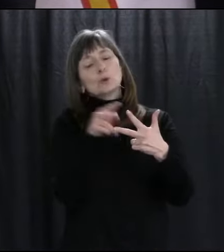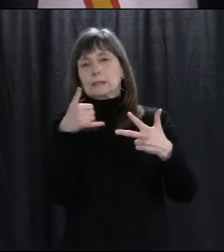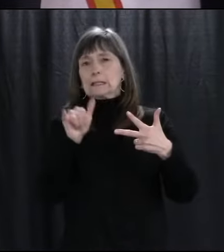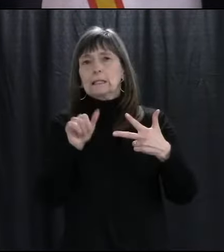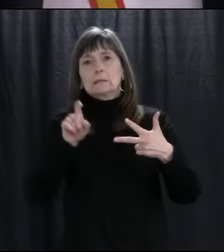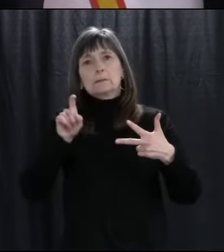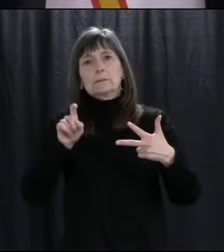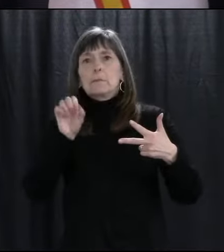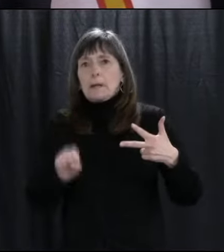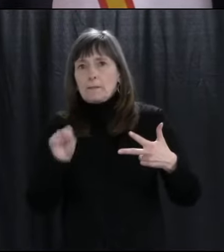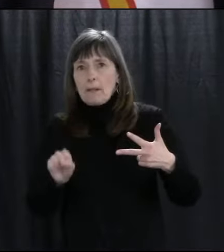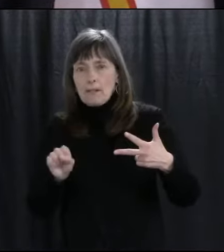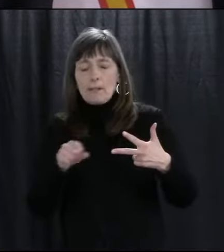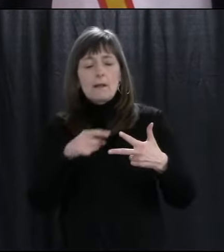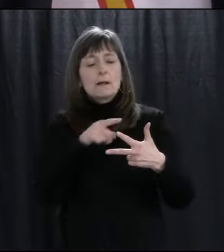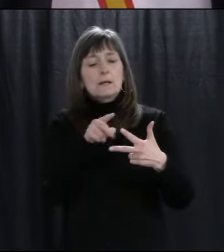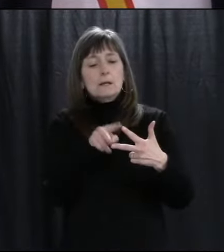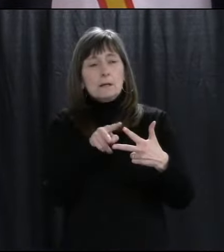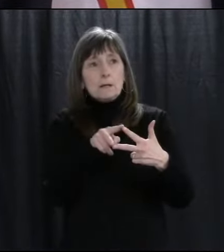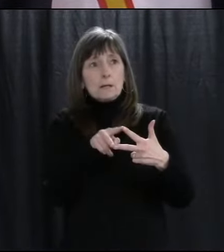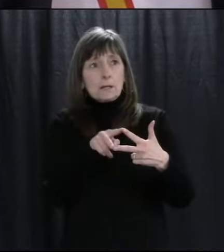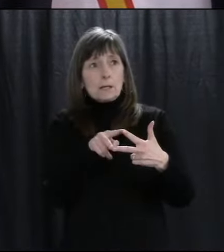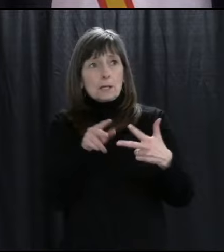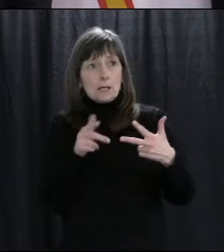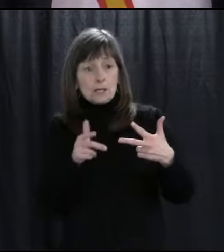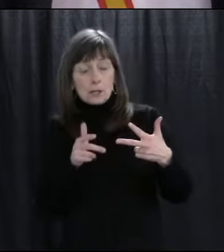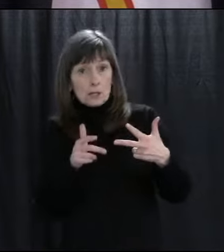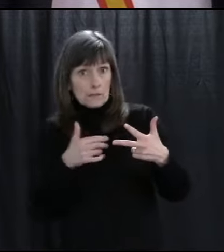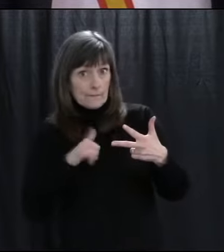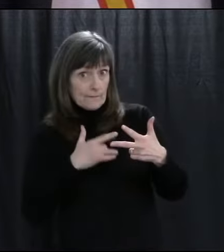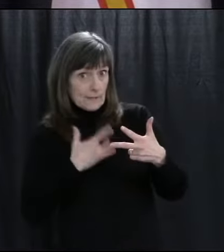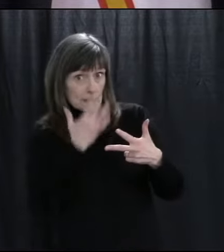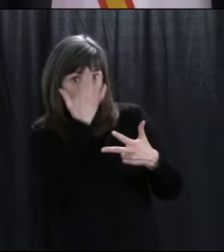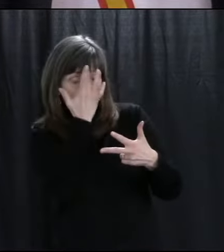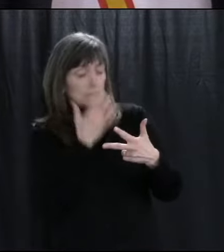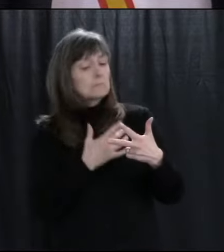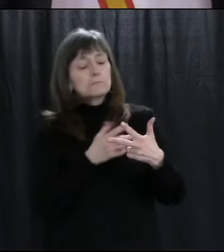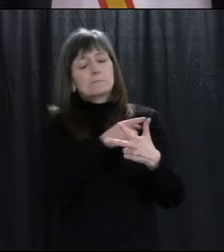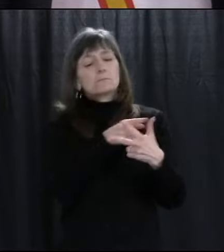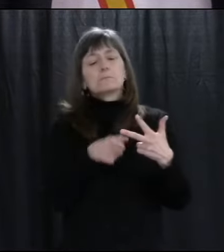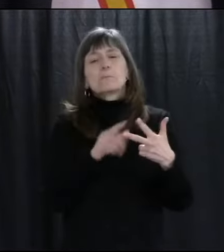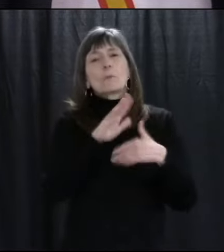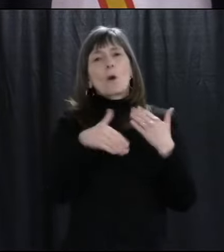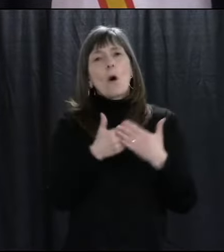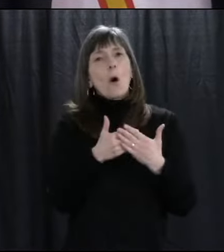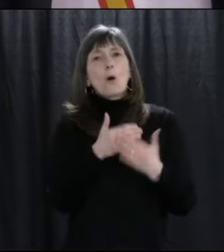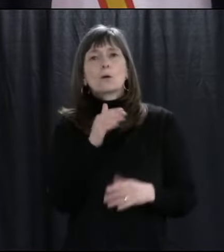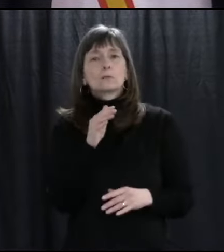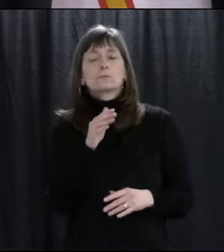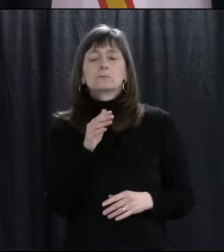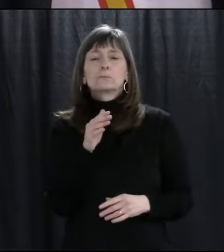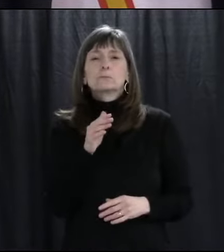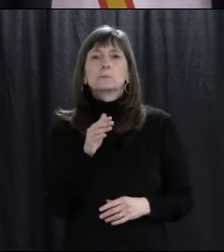presumptive? With regard, yes, symptoms? Still mild symptoms and doing well as far as I know.